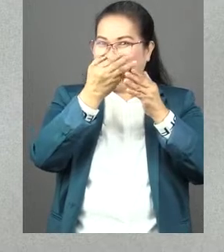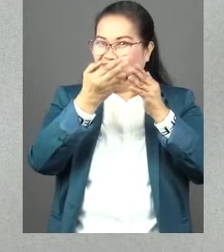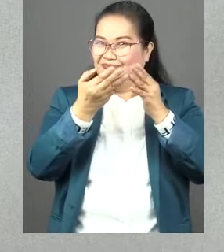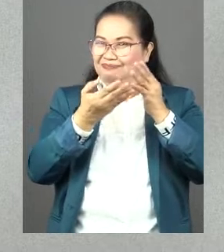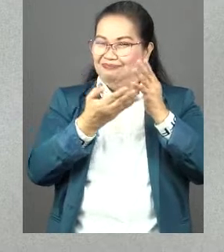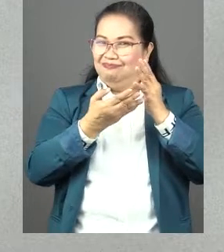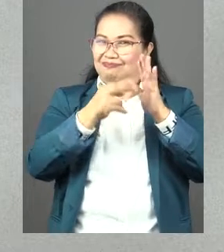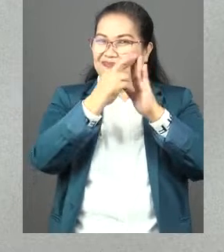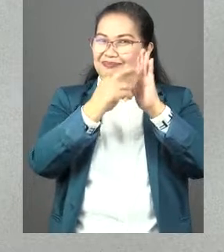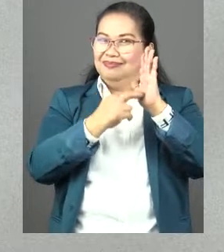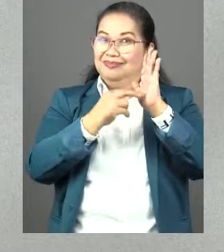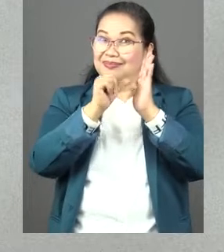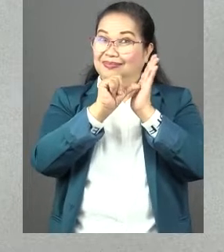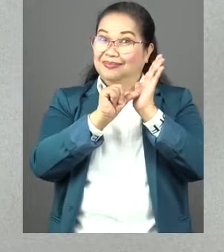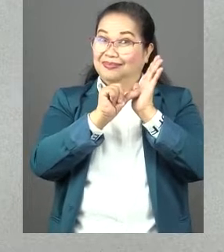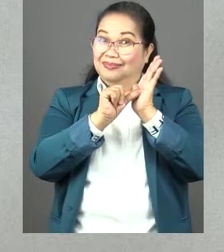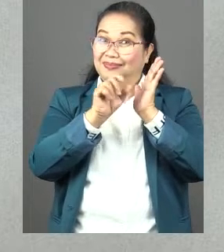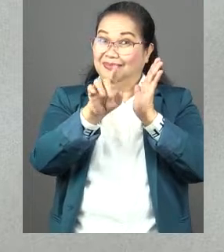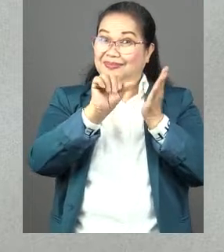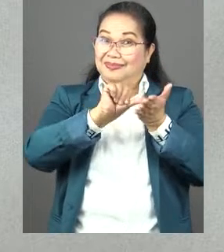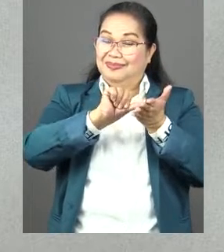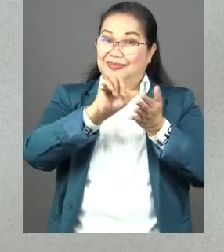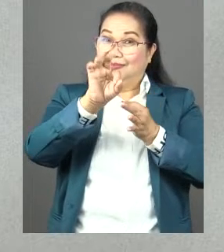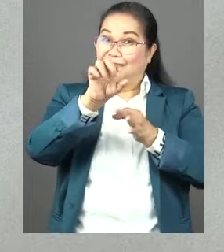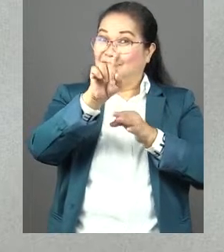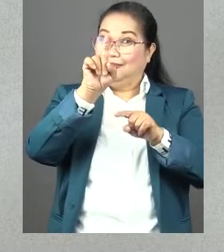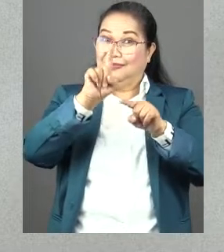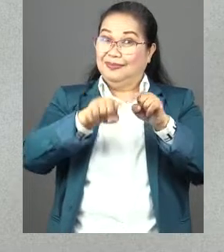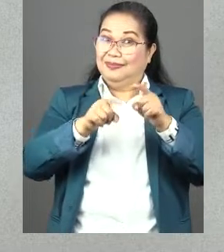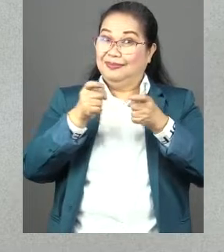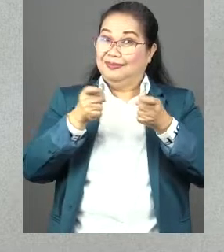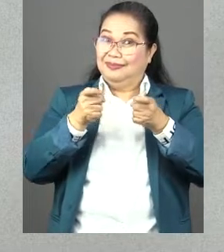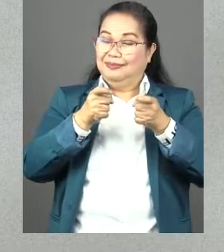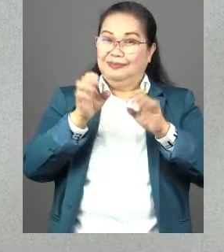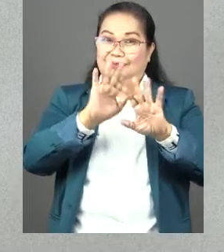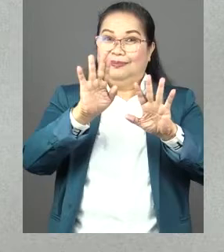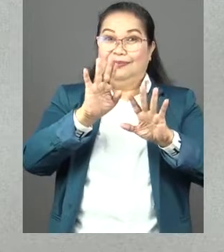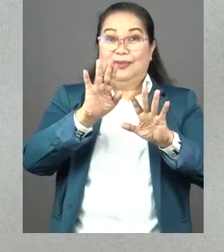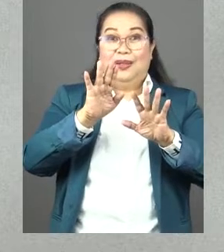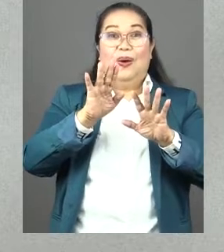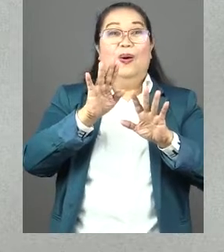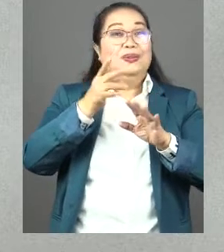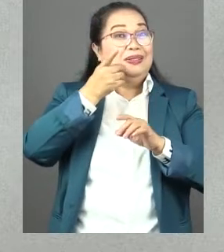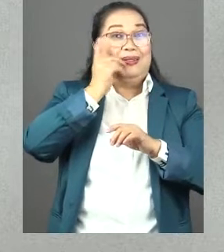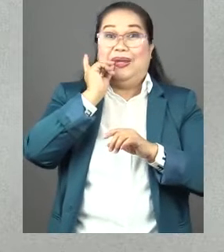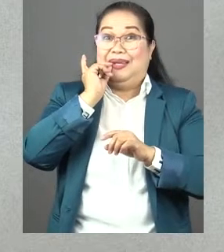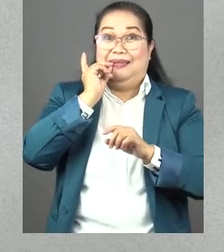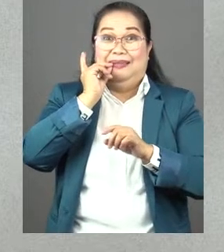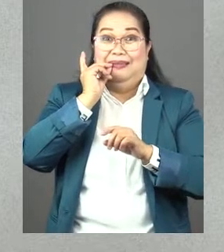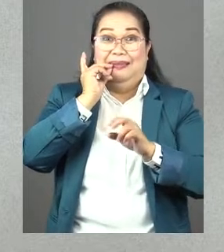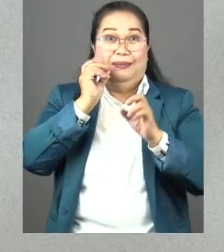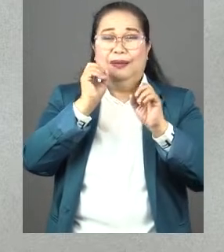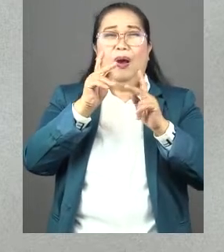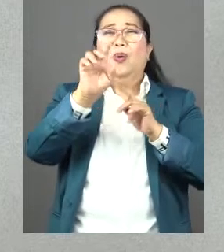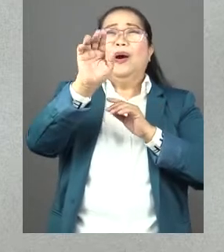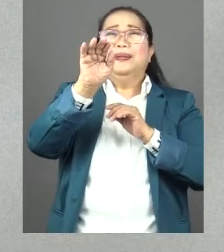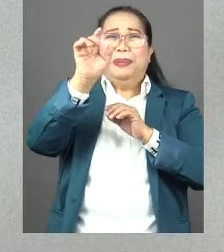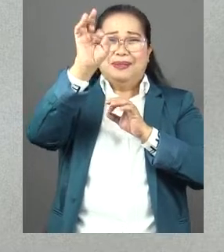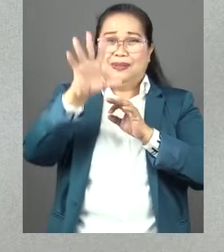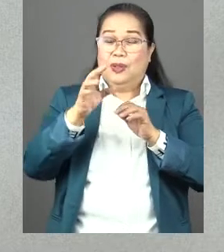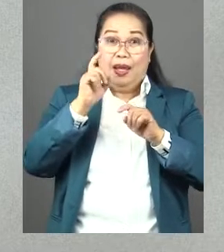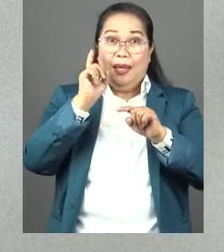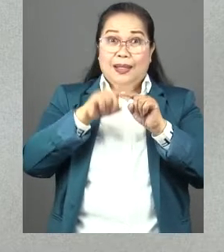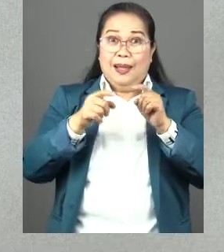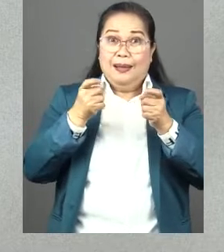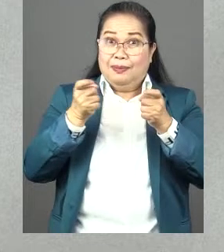the Christian and alcohol. Number one, if you can't handle it, don't even start. What do you mean, Pastor, if I cannot